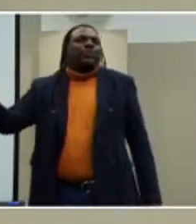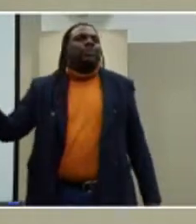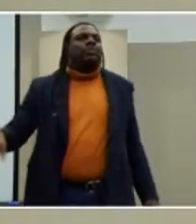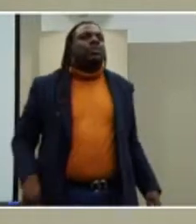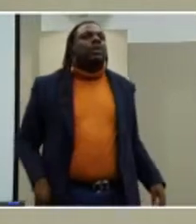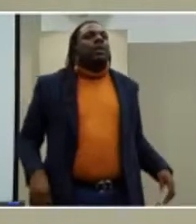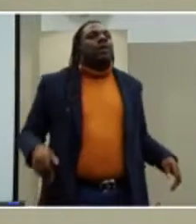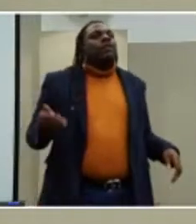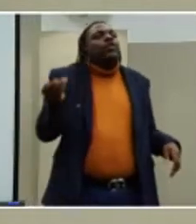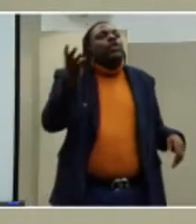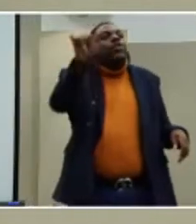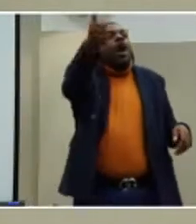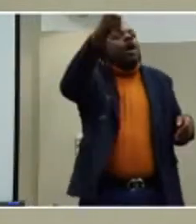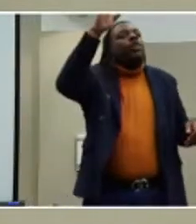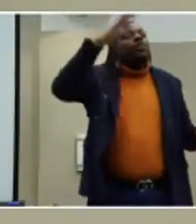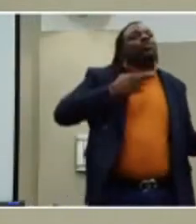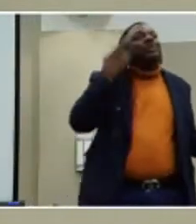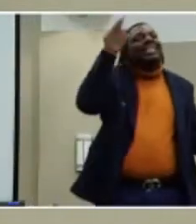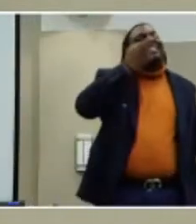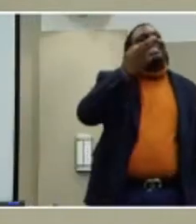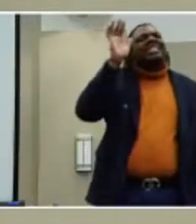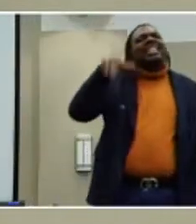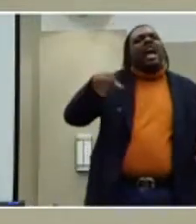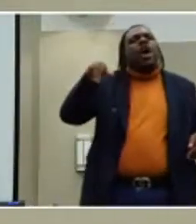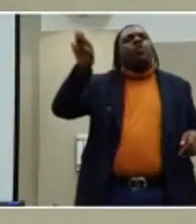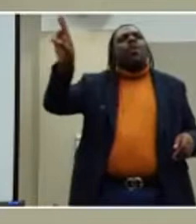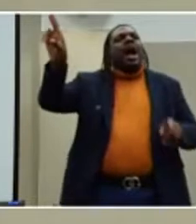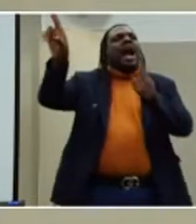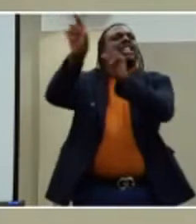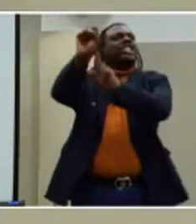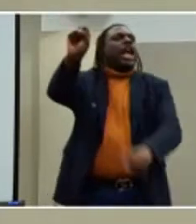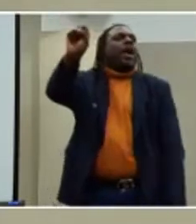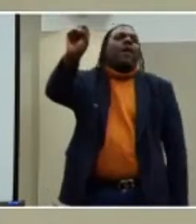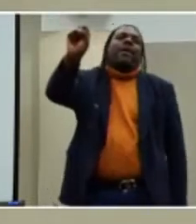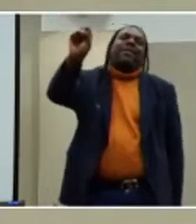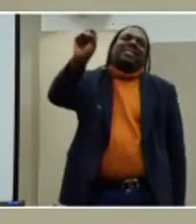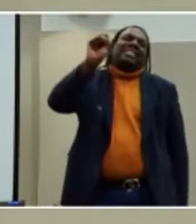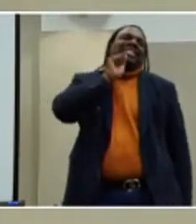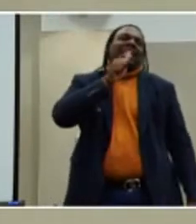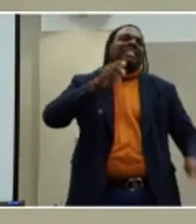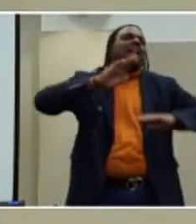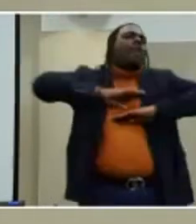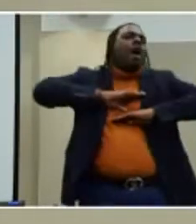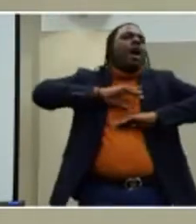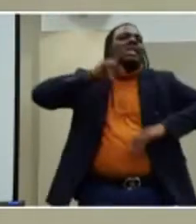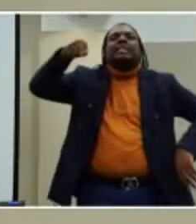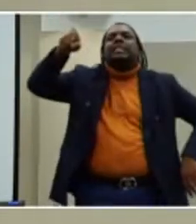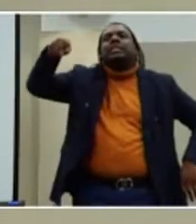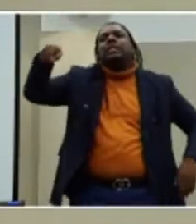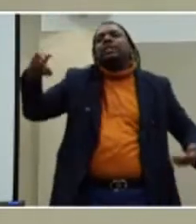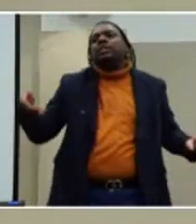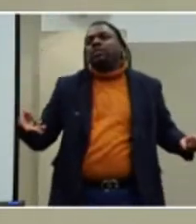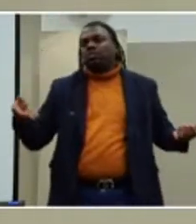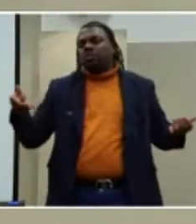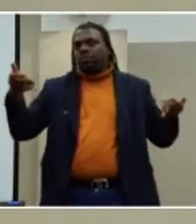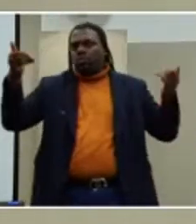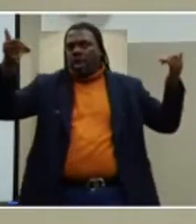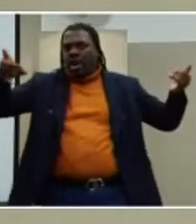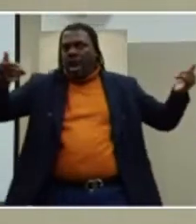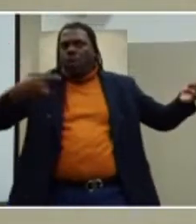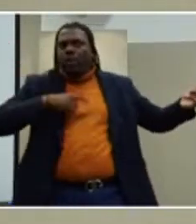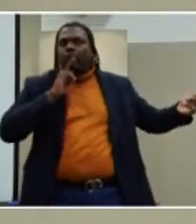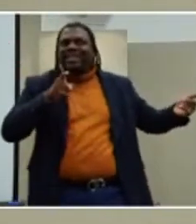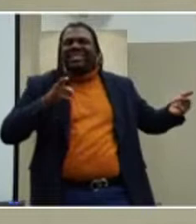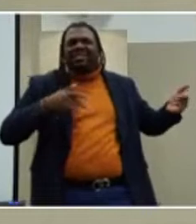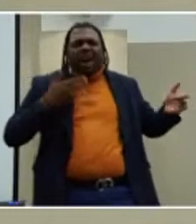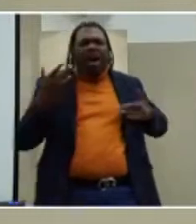There's a number of other reasons why rideshare doesn't necessarily always meet our needs. But right now, we're really